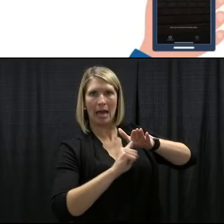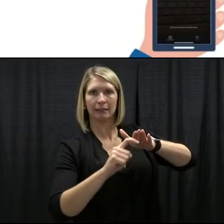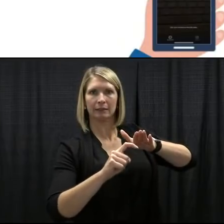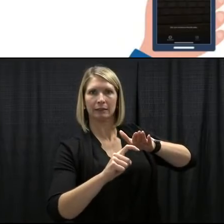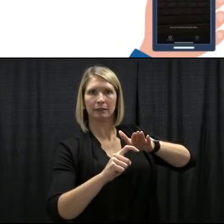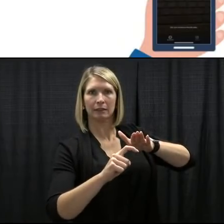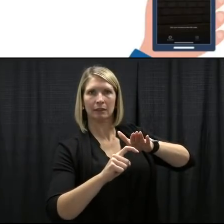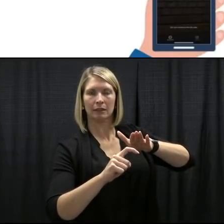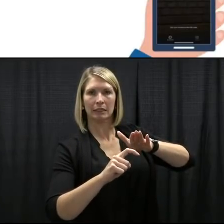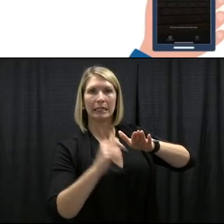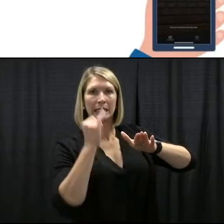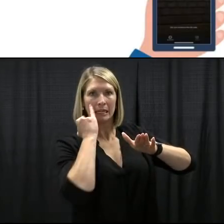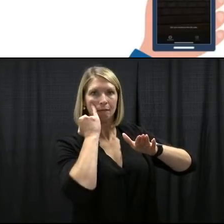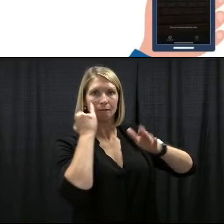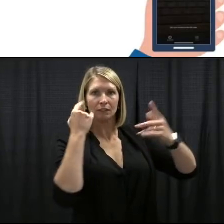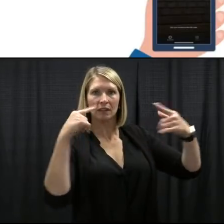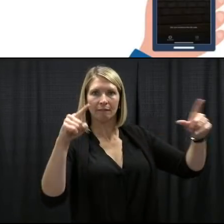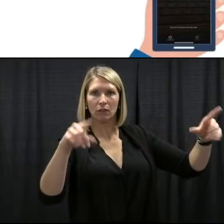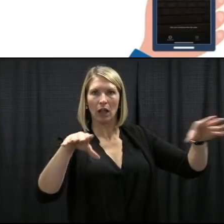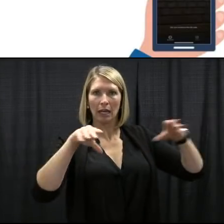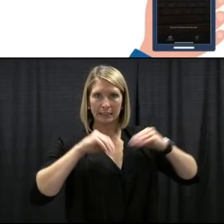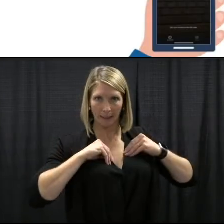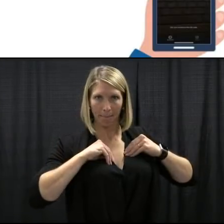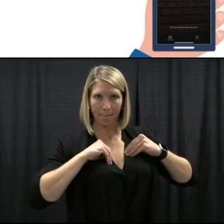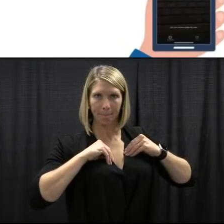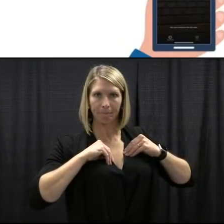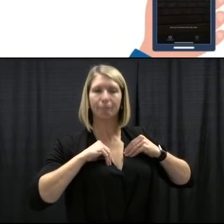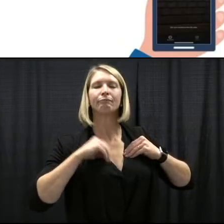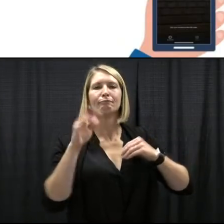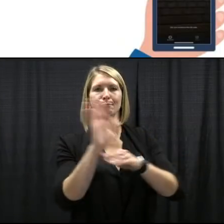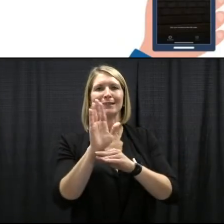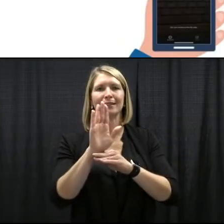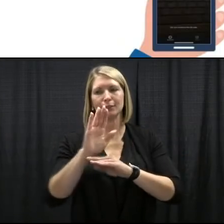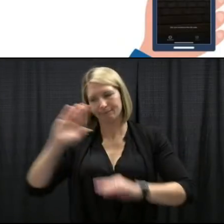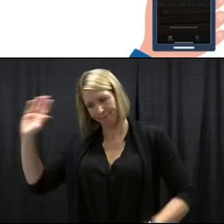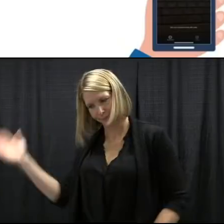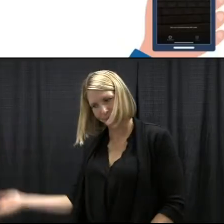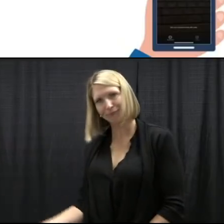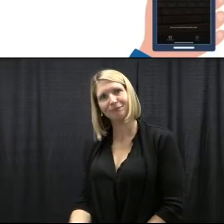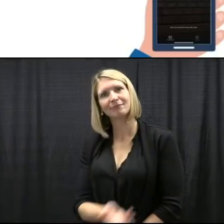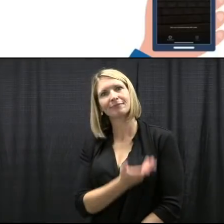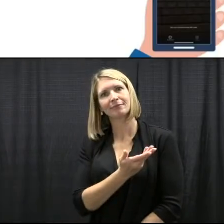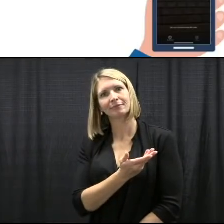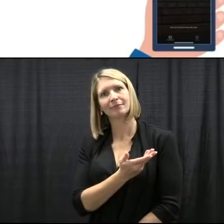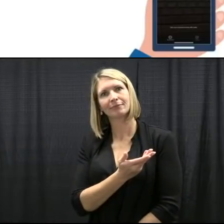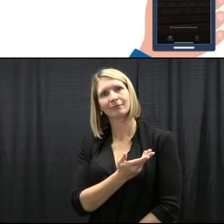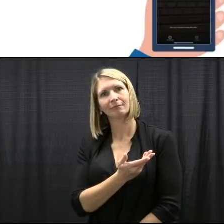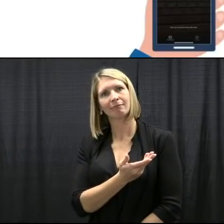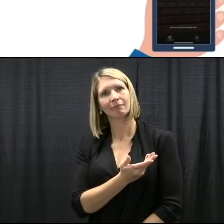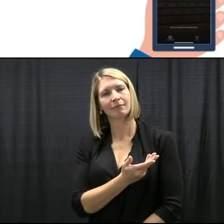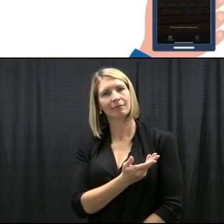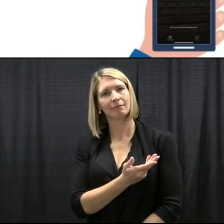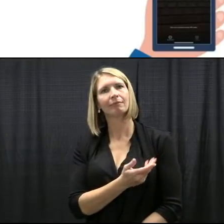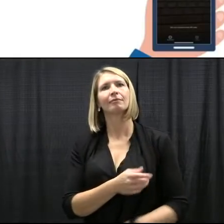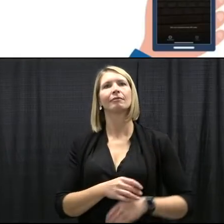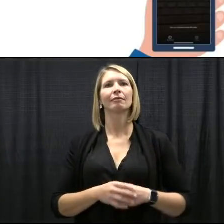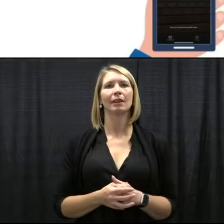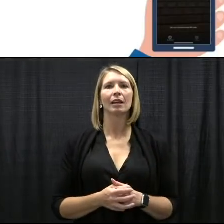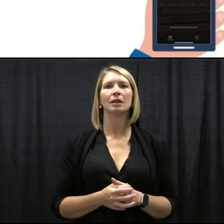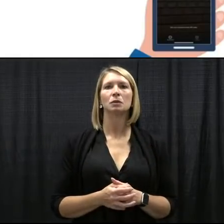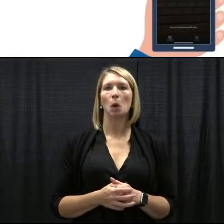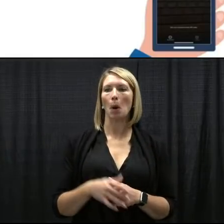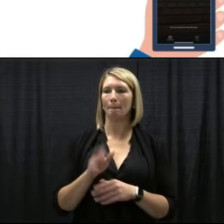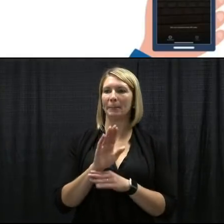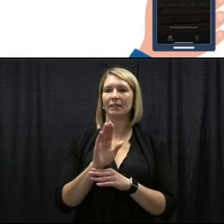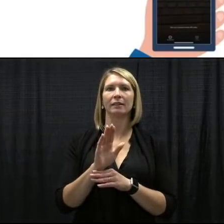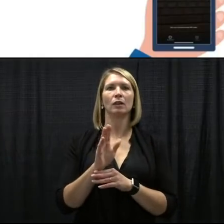whether conditions have been met for successful proof of vaccination and entry to the business. So from a business or verifier perspective, they'll see